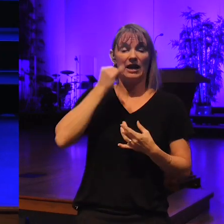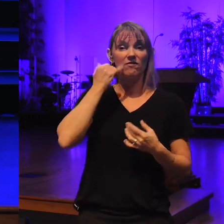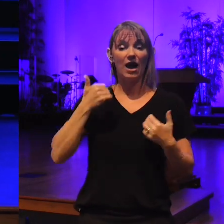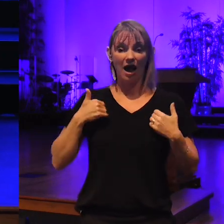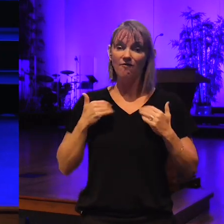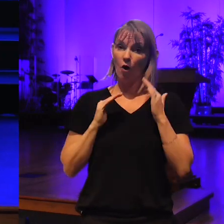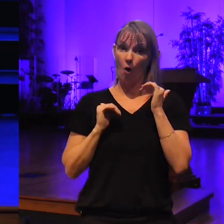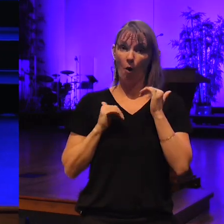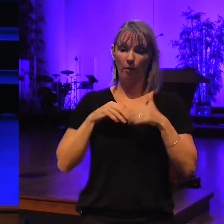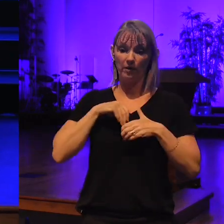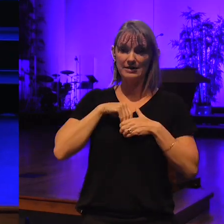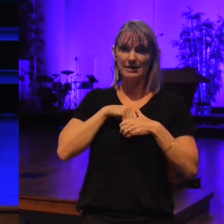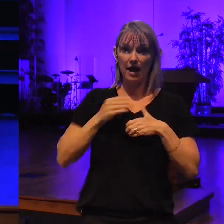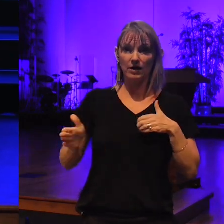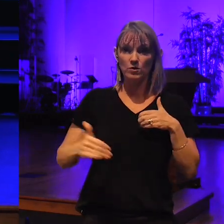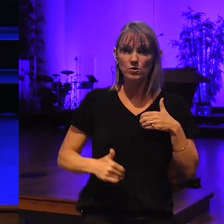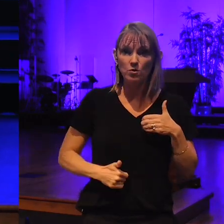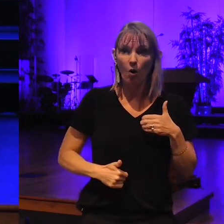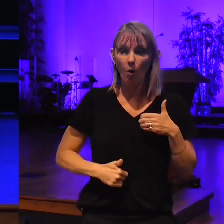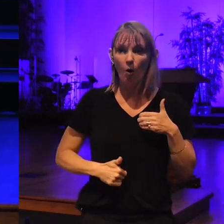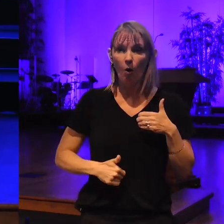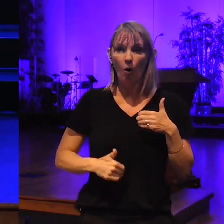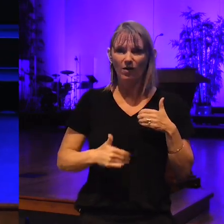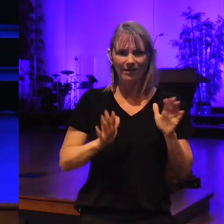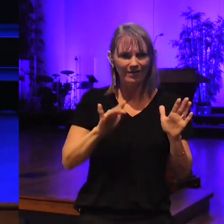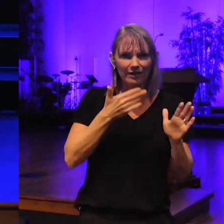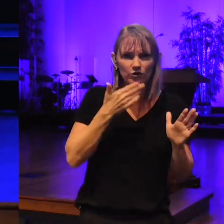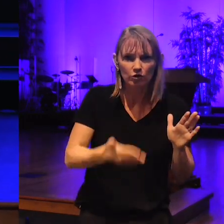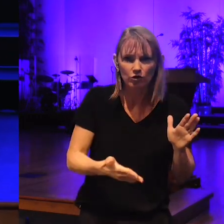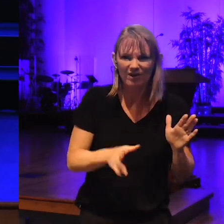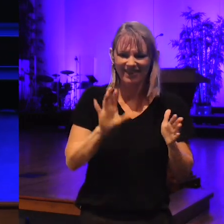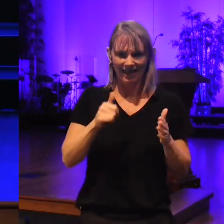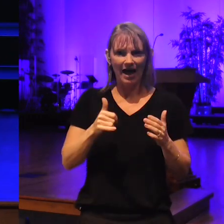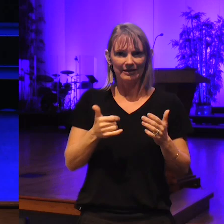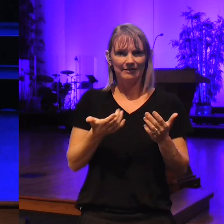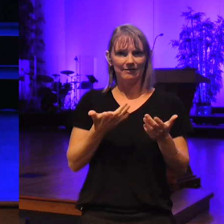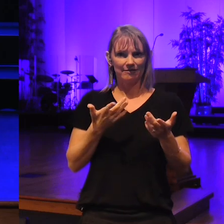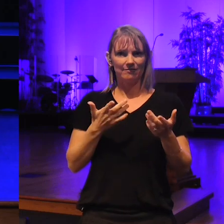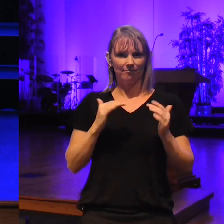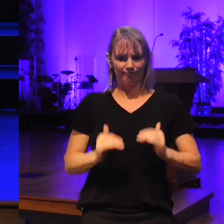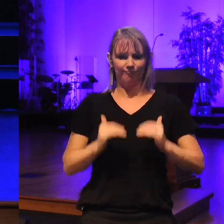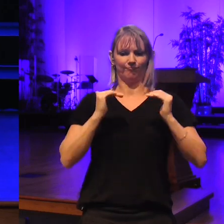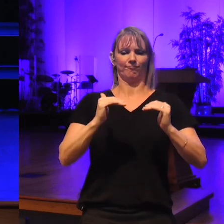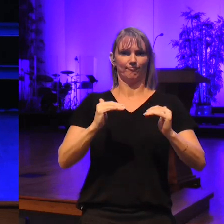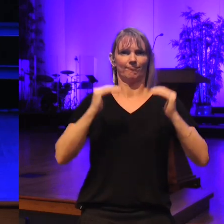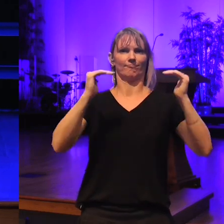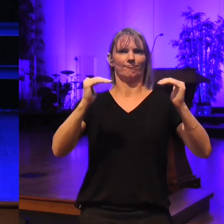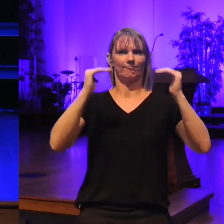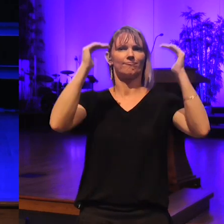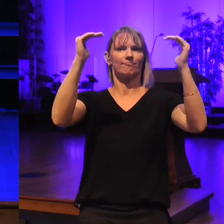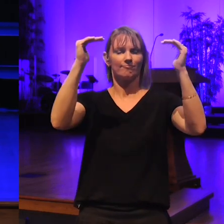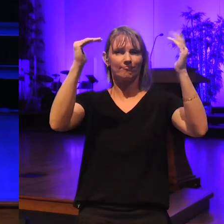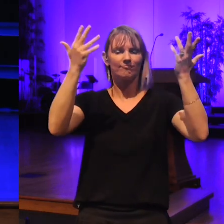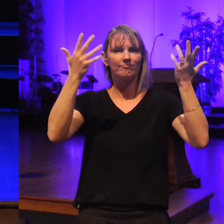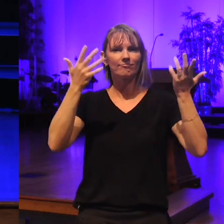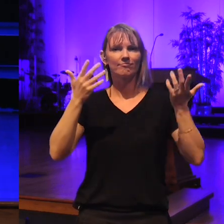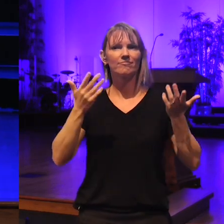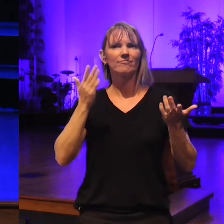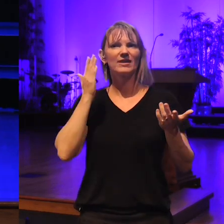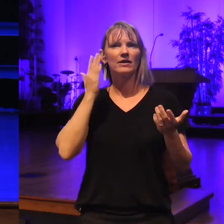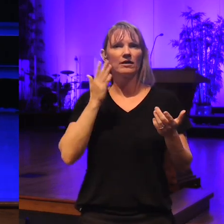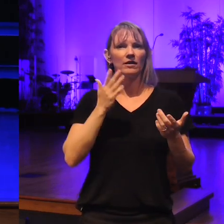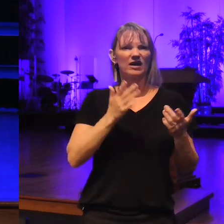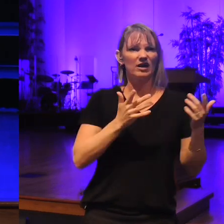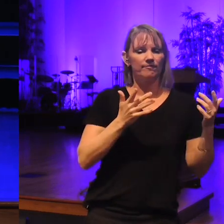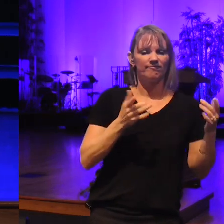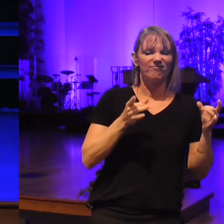good. Don't say, well, I just have hope. Hope is a stepping stone. And it moves beyond the gloom